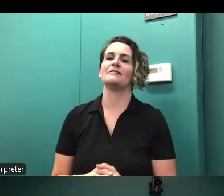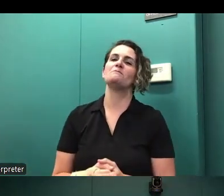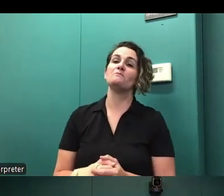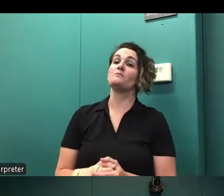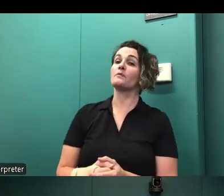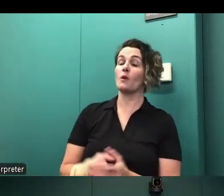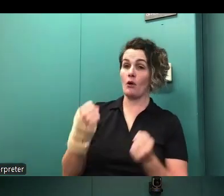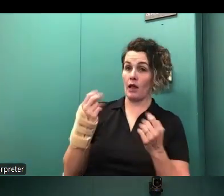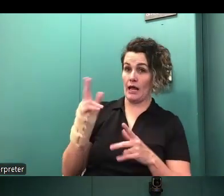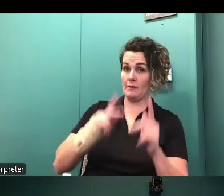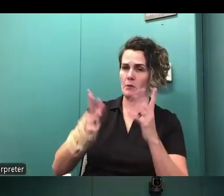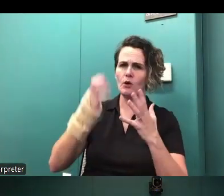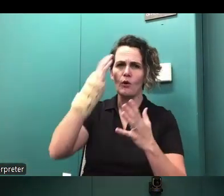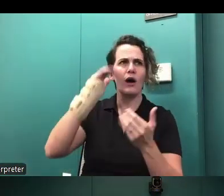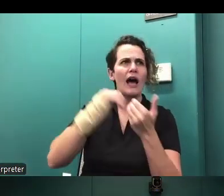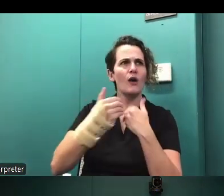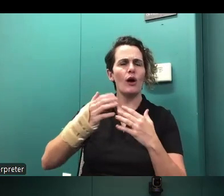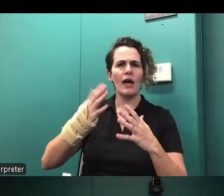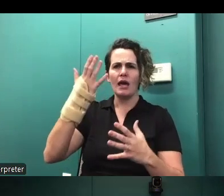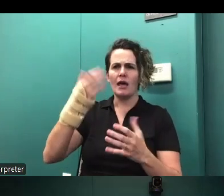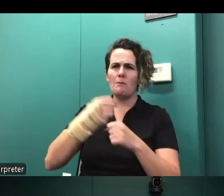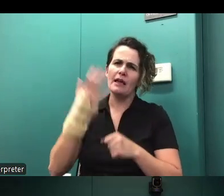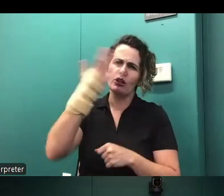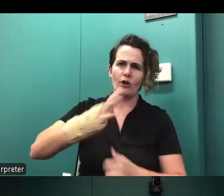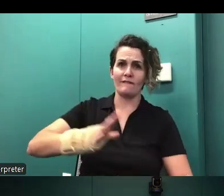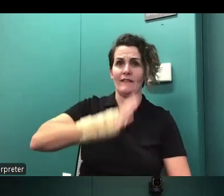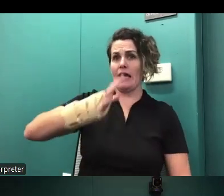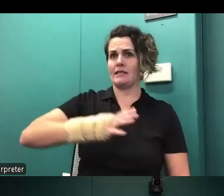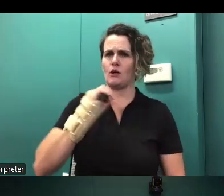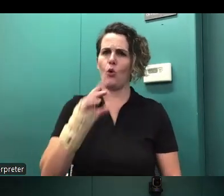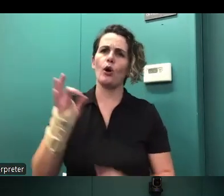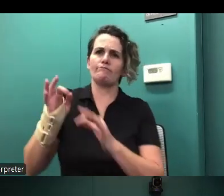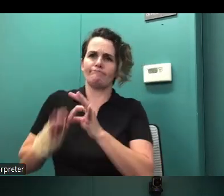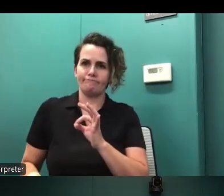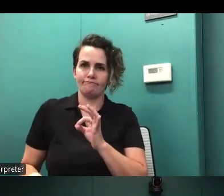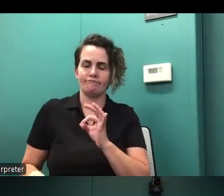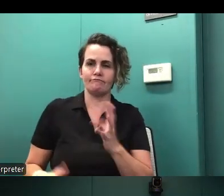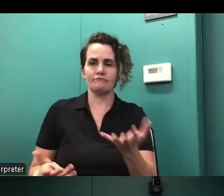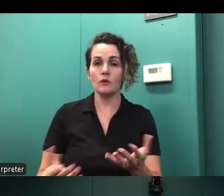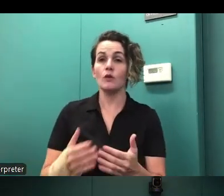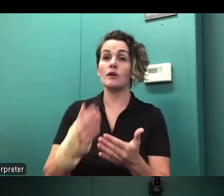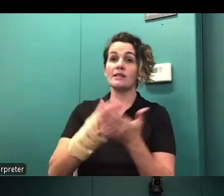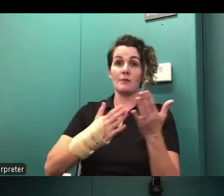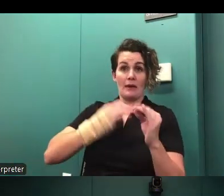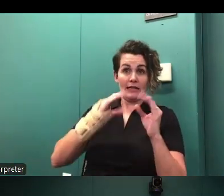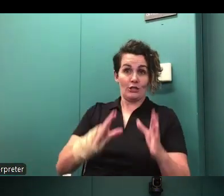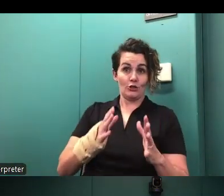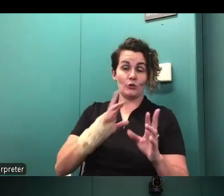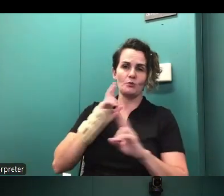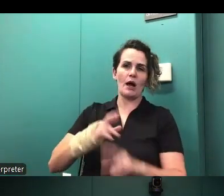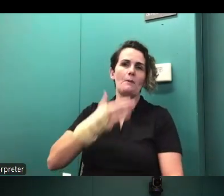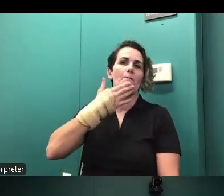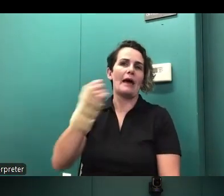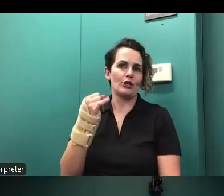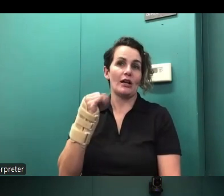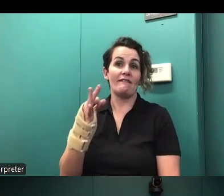I shouldn't say somebody. A lot of people like to know how do you make them look fancy or not fancy. It doesn't really matter. I have noticed for some of my teachers, they'll respond better Mhm. if it